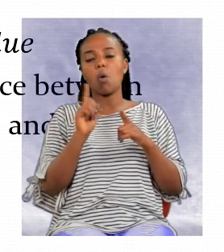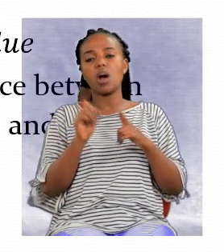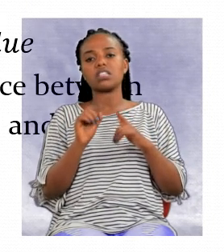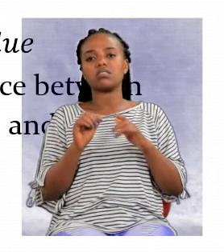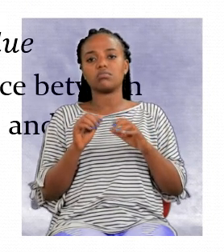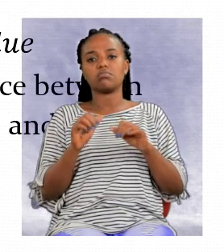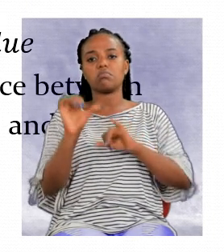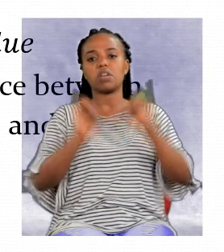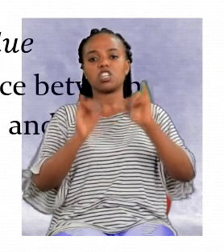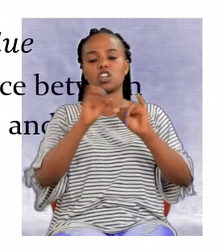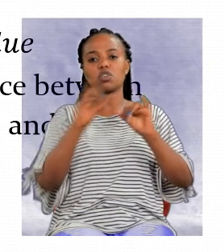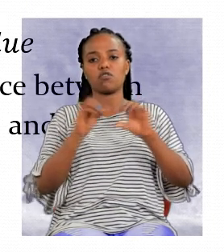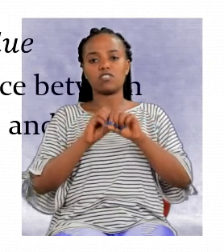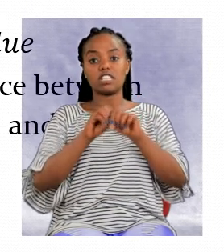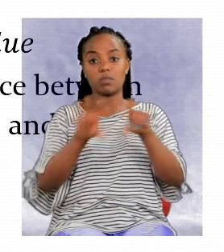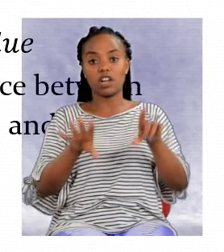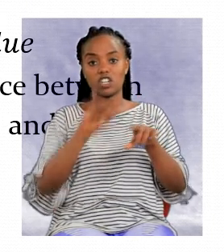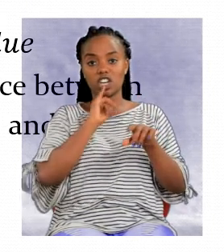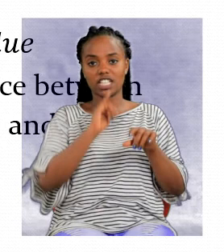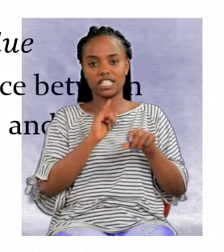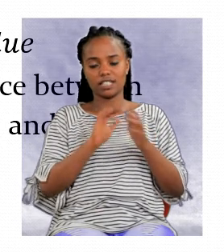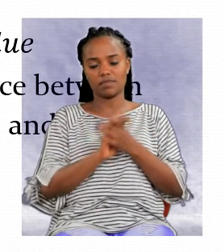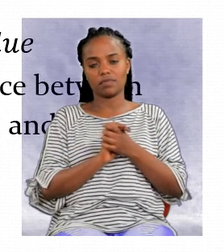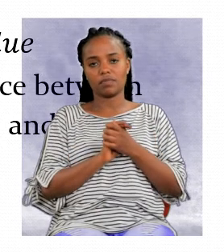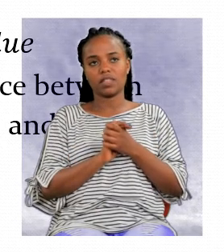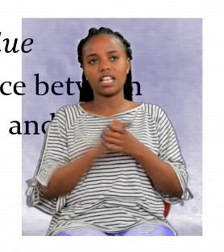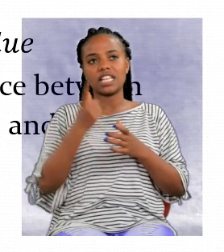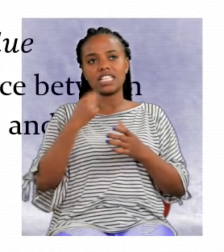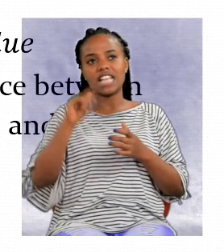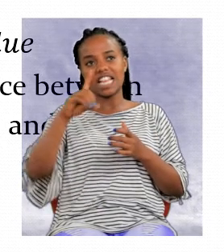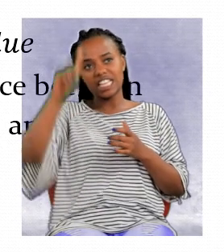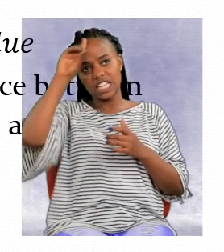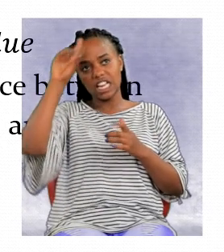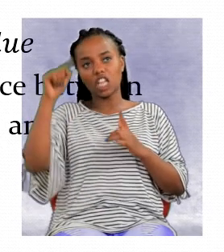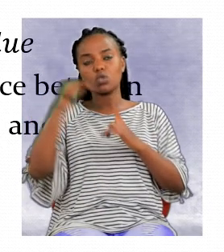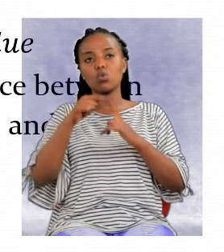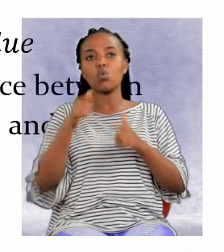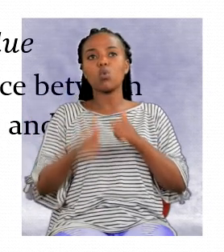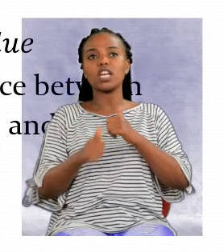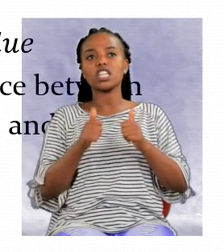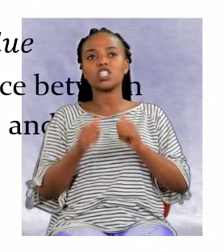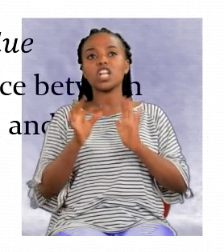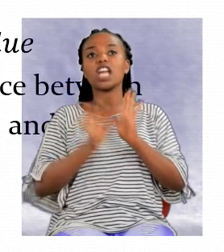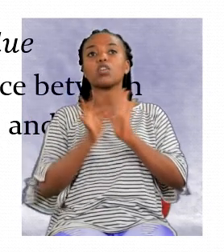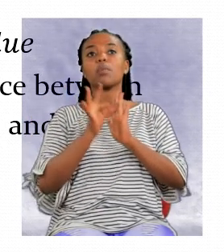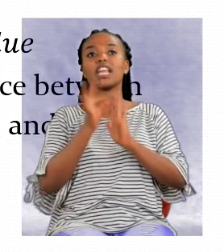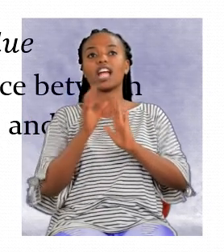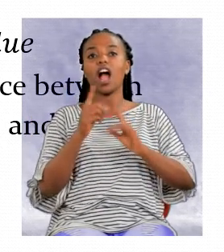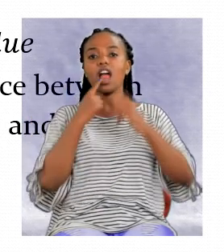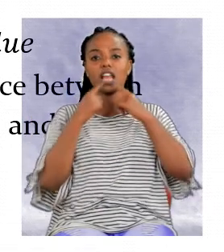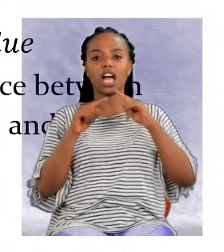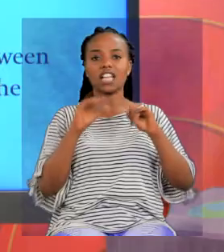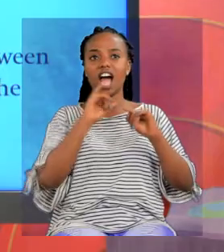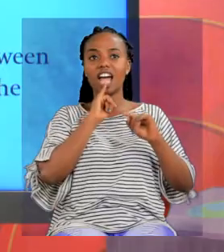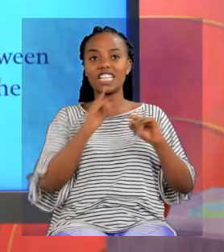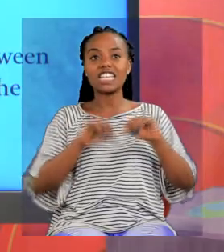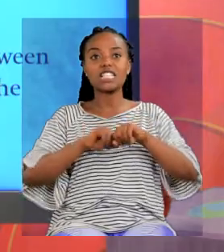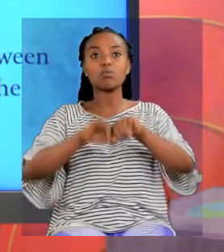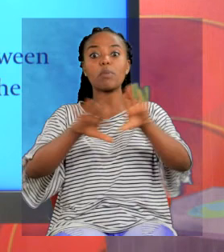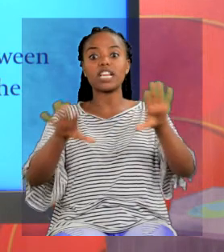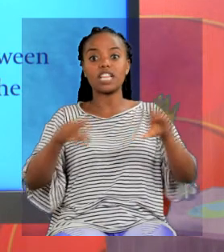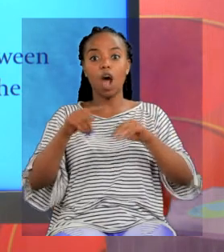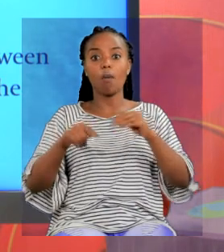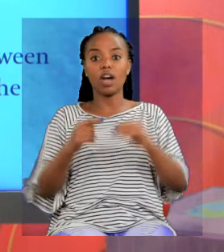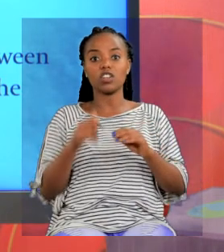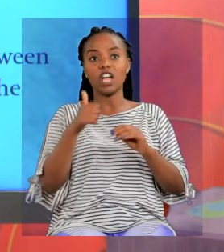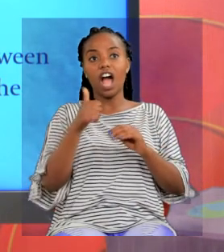means. The degree to which the numerical data is spread about an